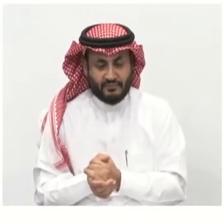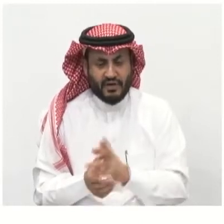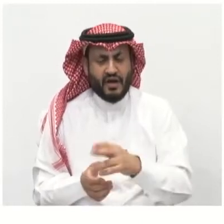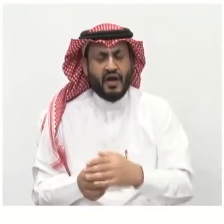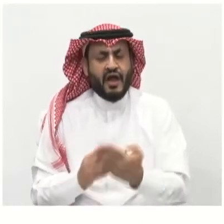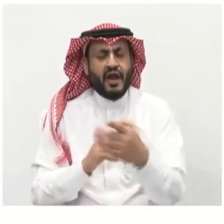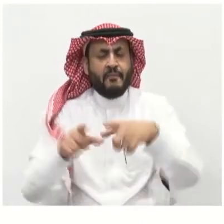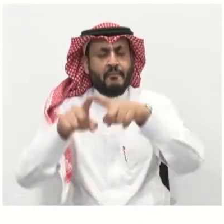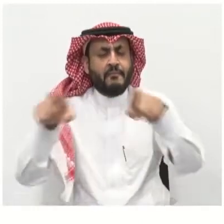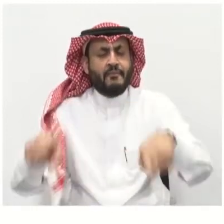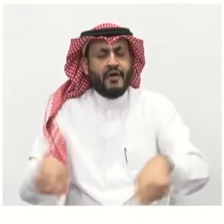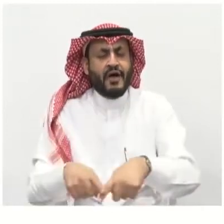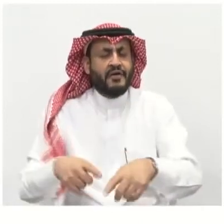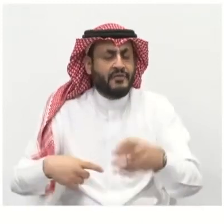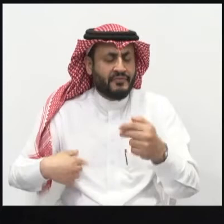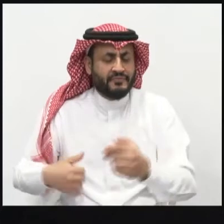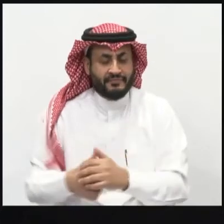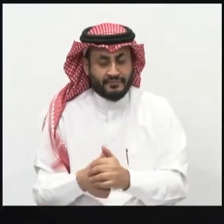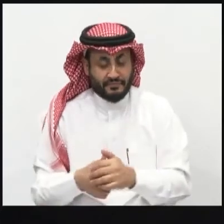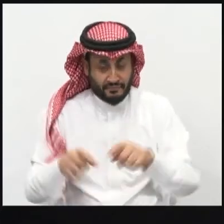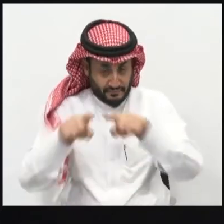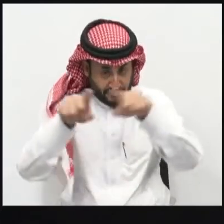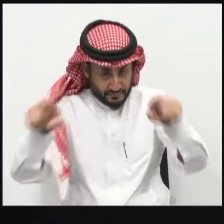on? Remember that thing?